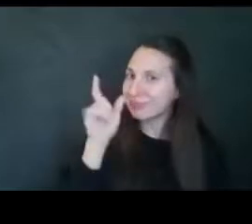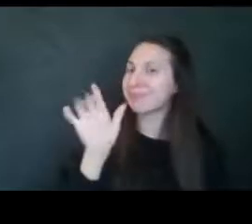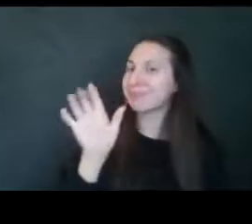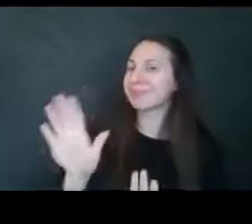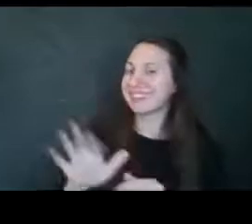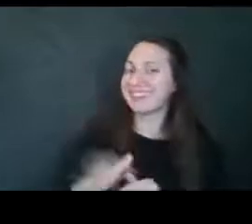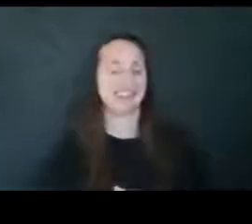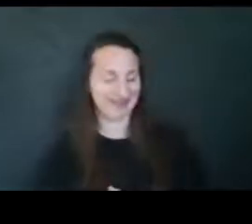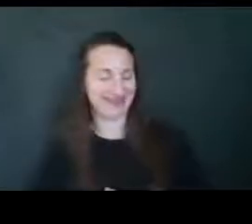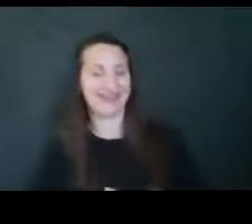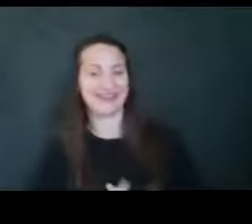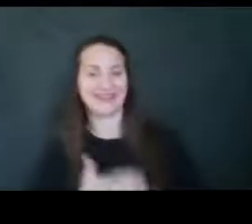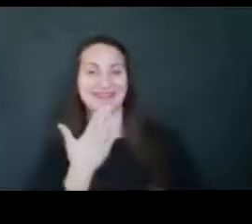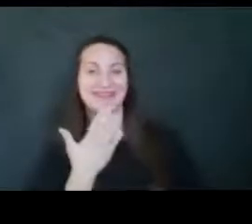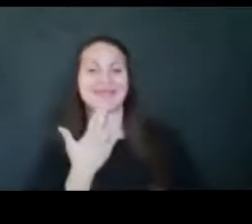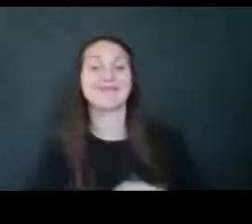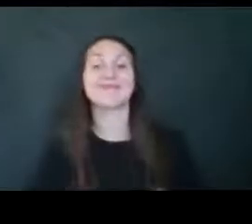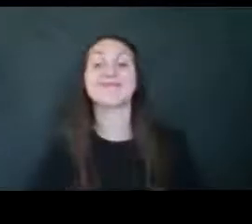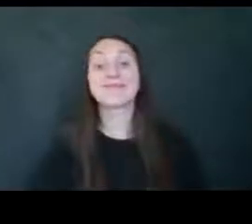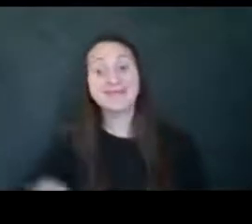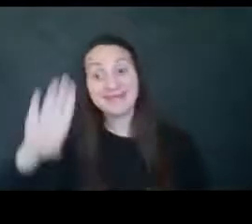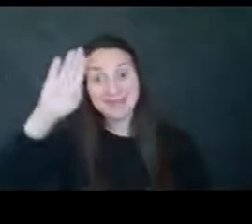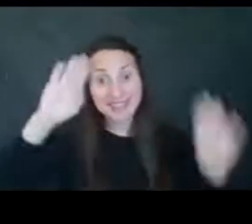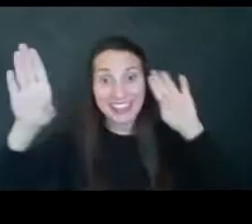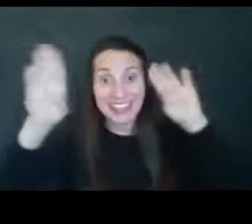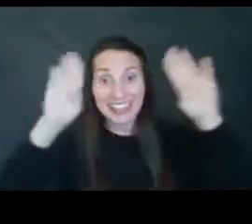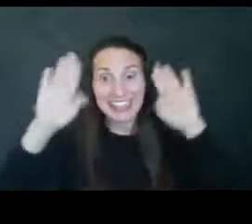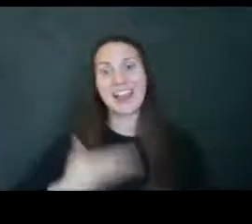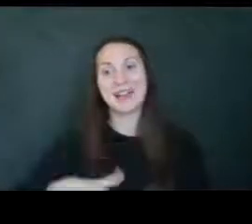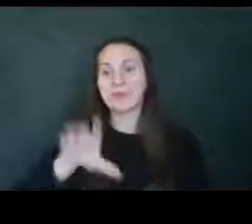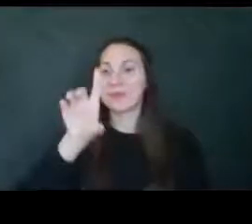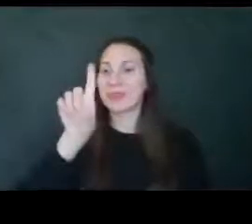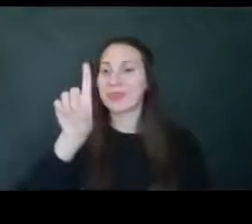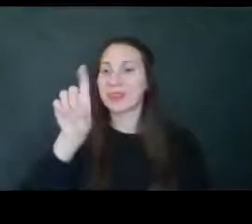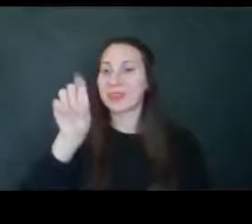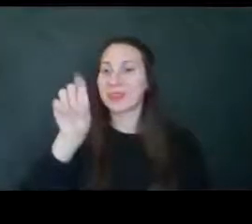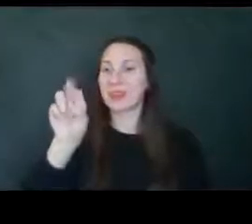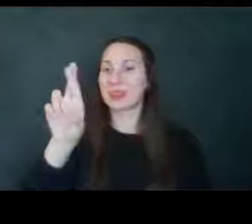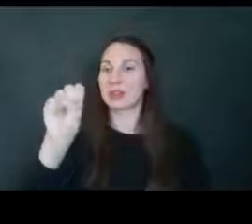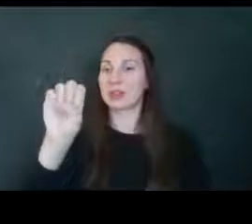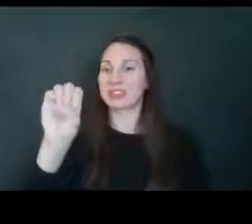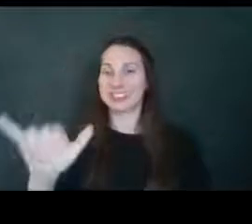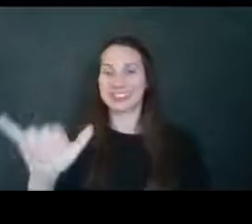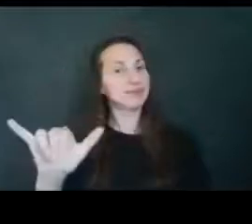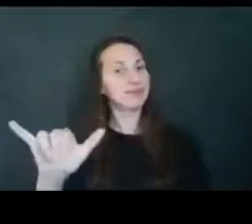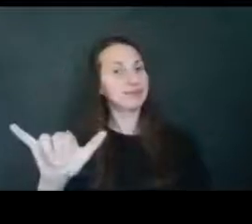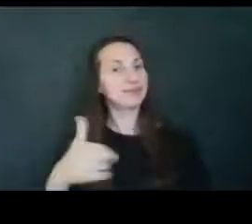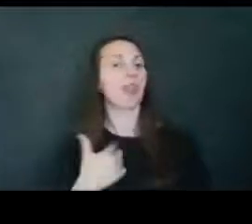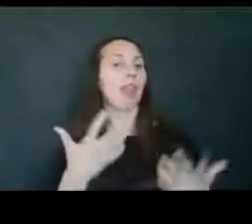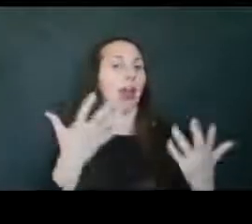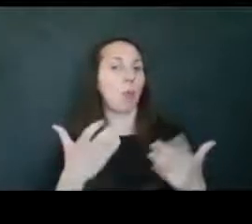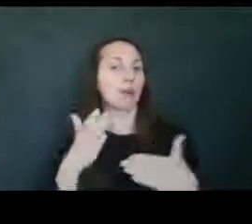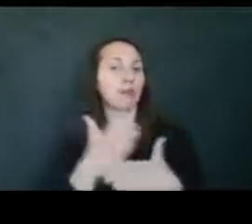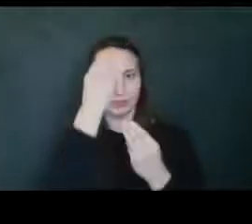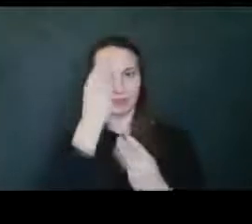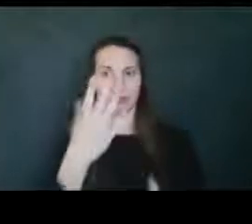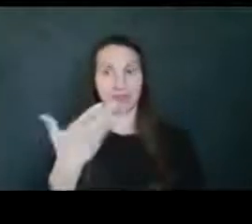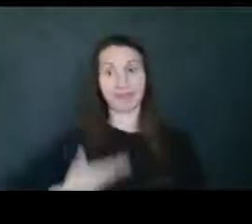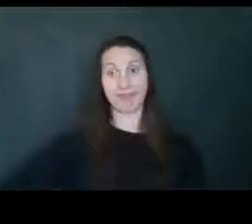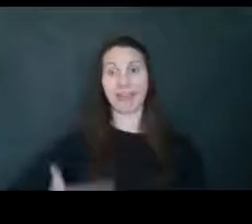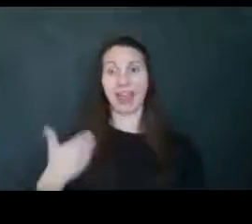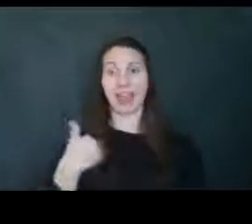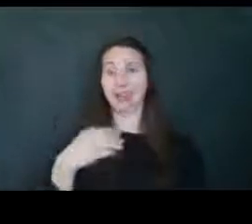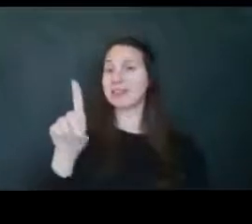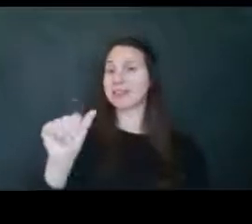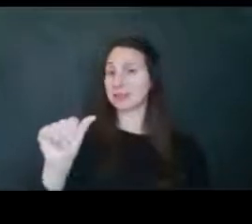Sure. So yeah, hi, I'm Dorsey. I would like to share that I have a disability. I